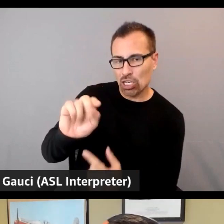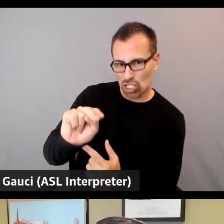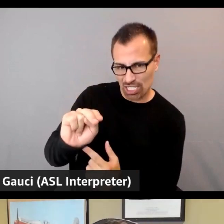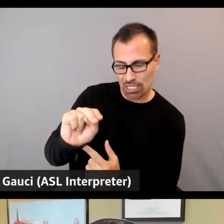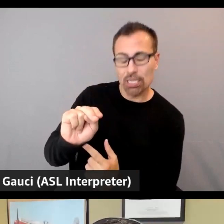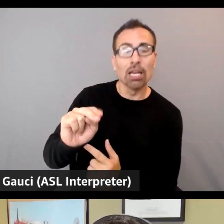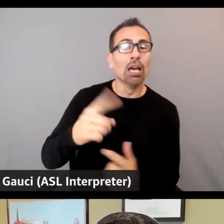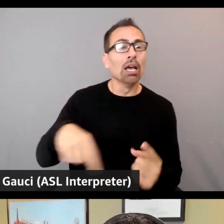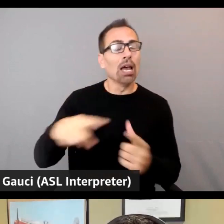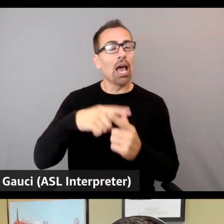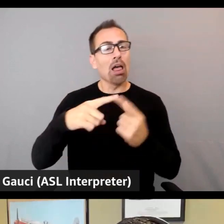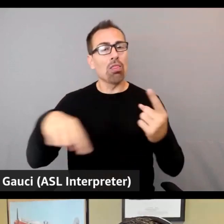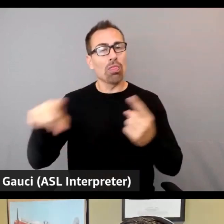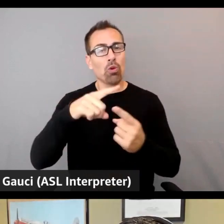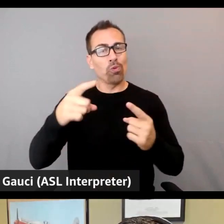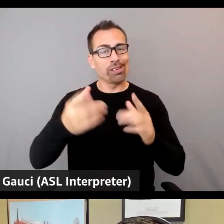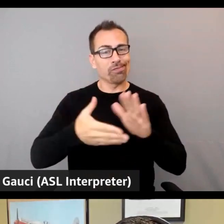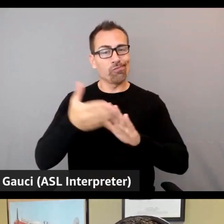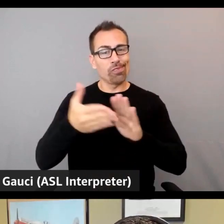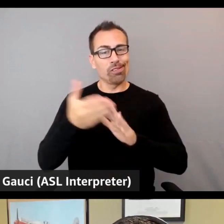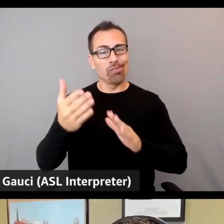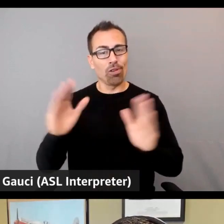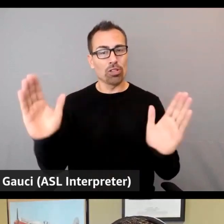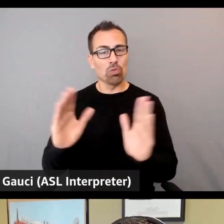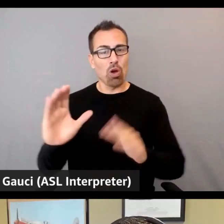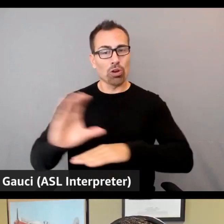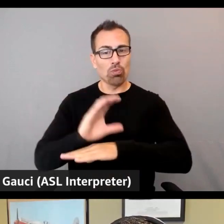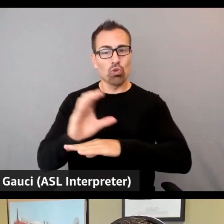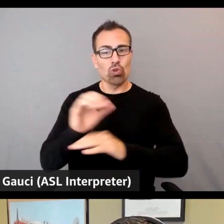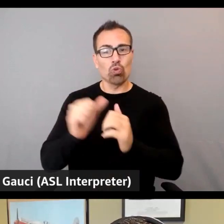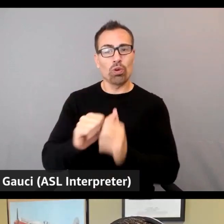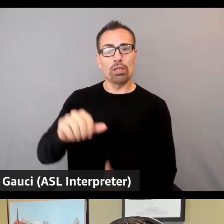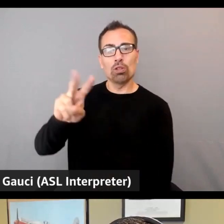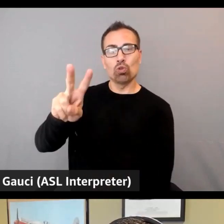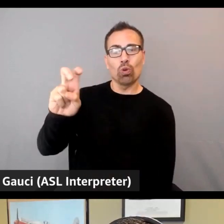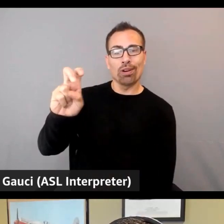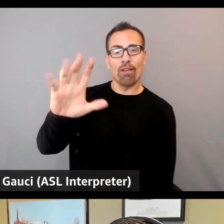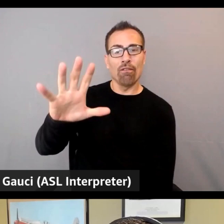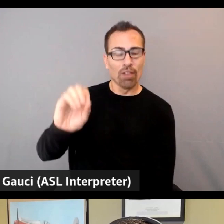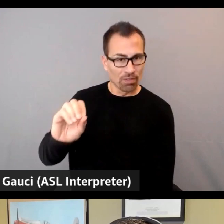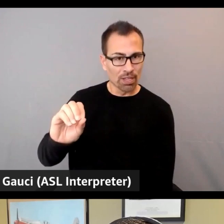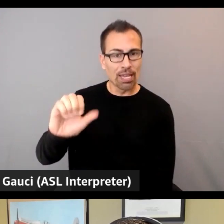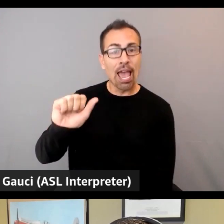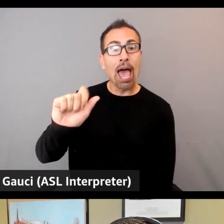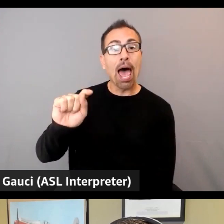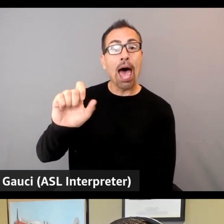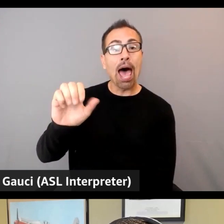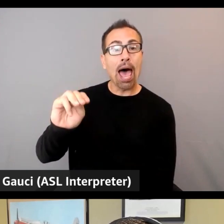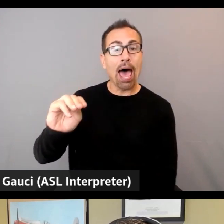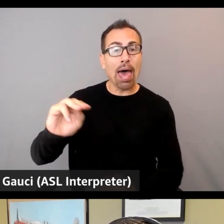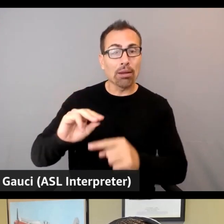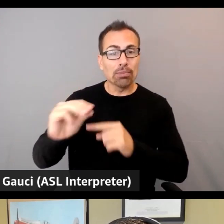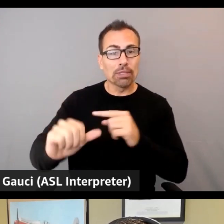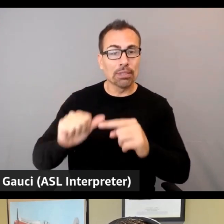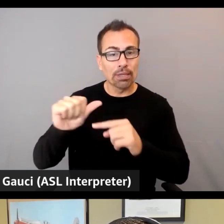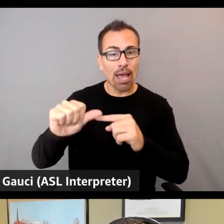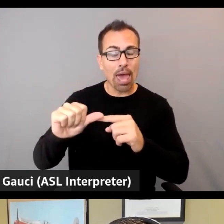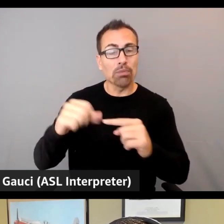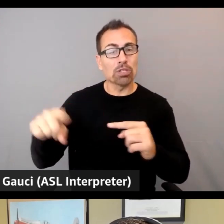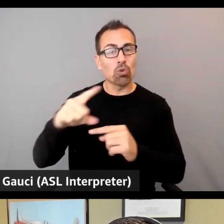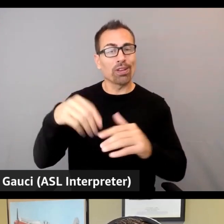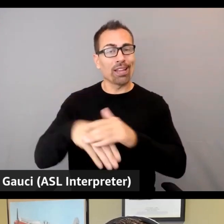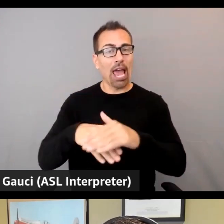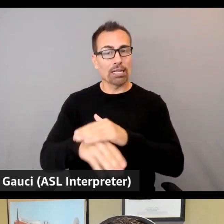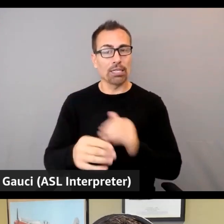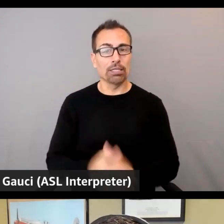with 250 atoms that we have access to. Very cool. So